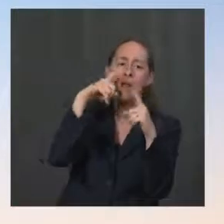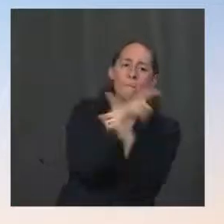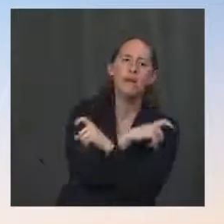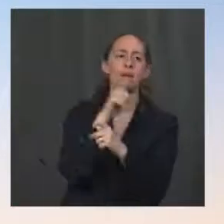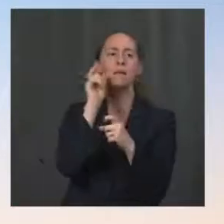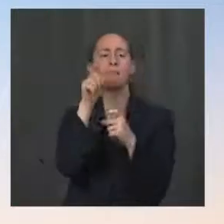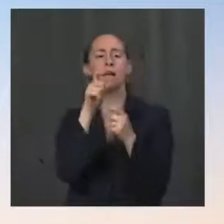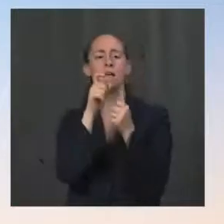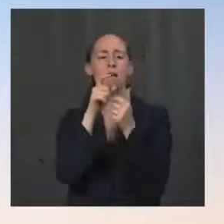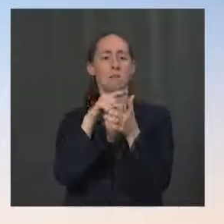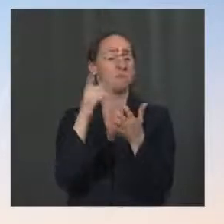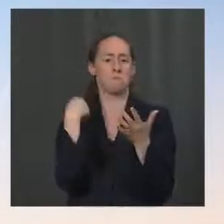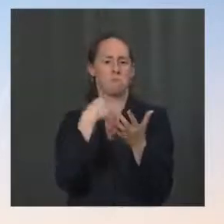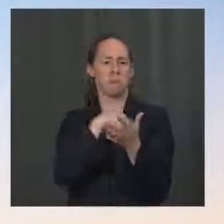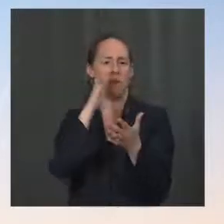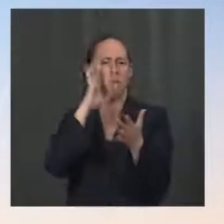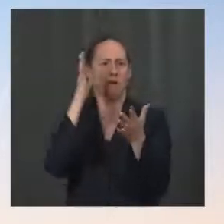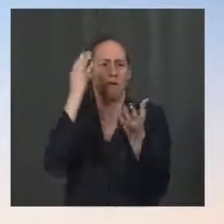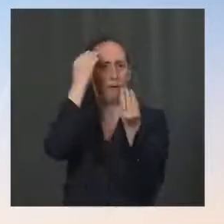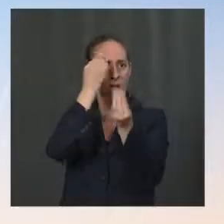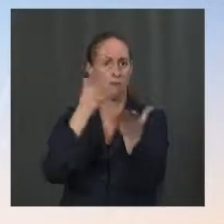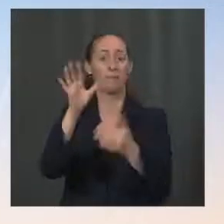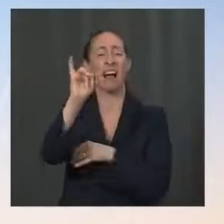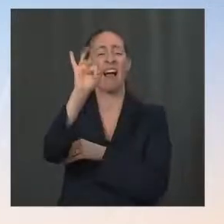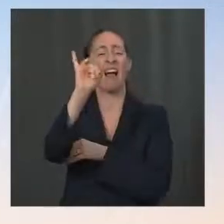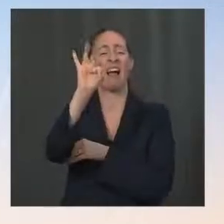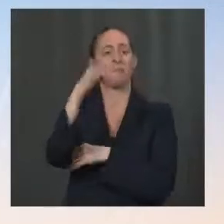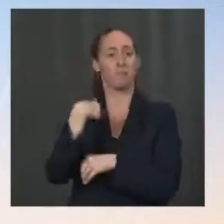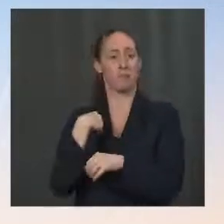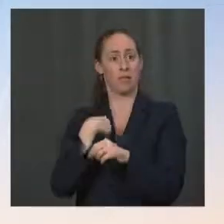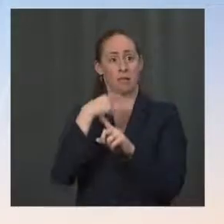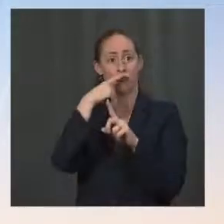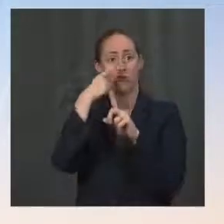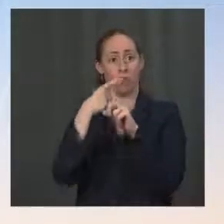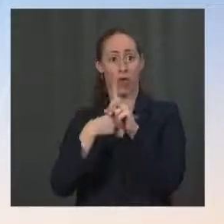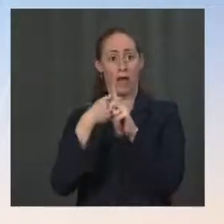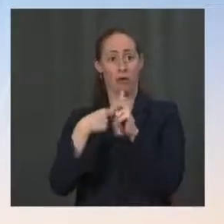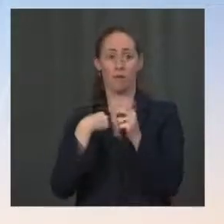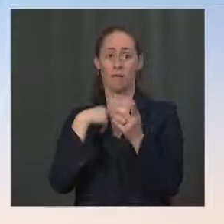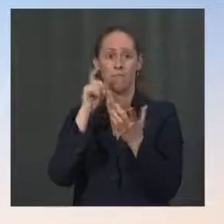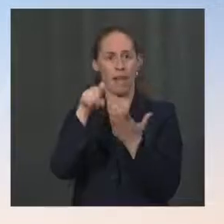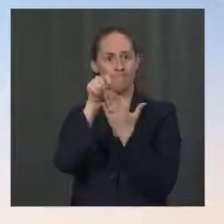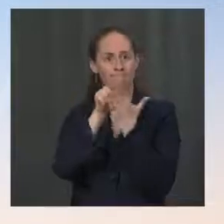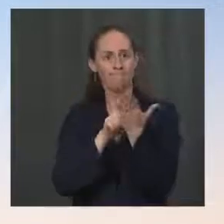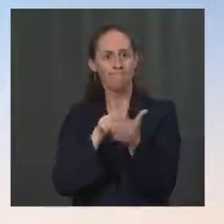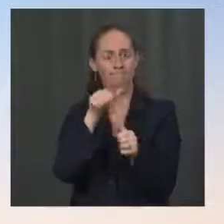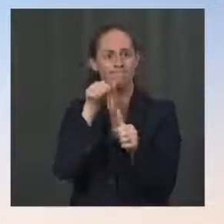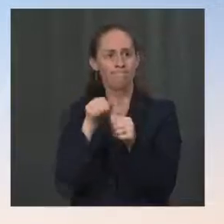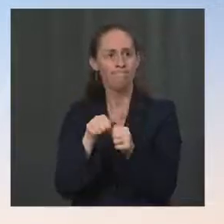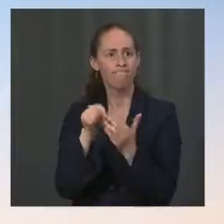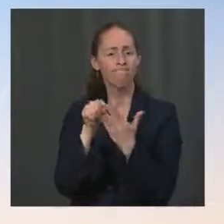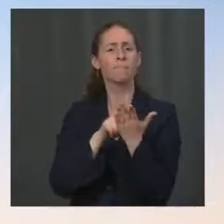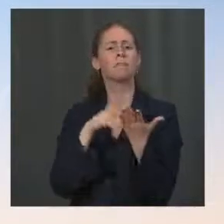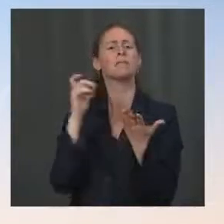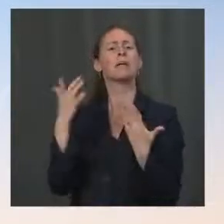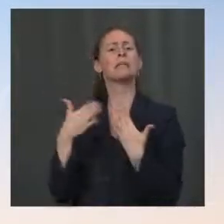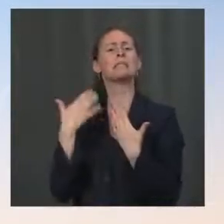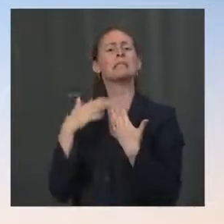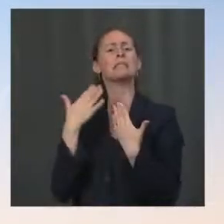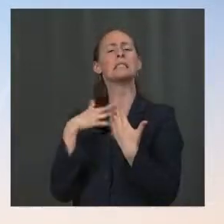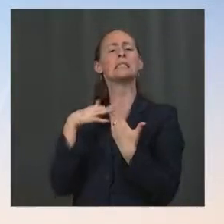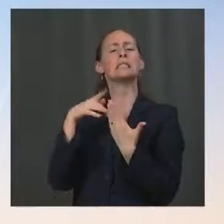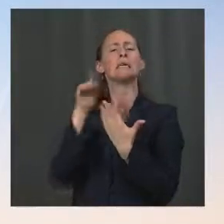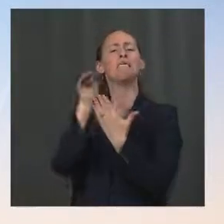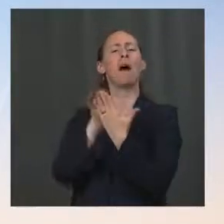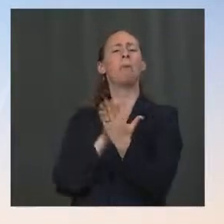allows renters to attest to their economic circumstances to make it easier. That is, we have seen an impact in some states, but we're going to